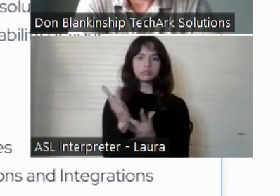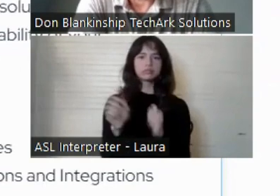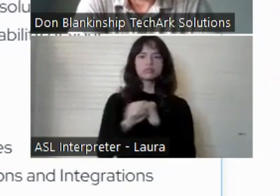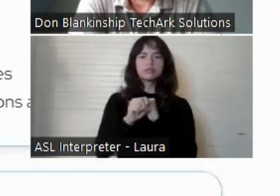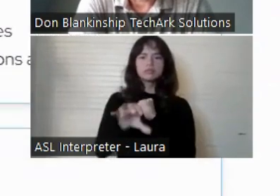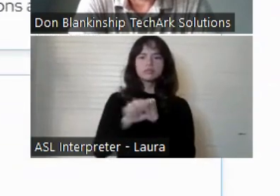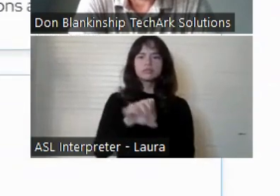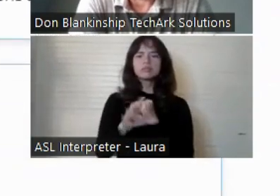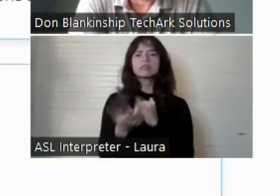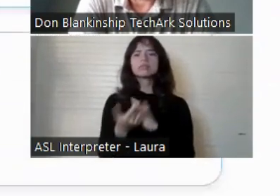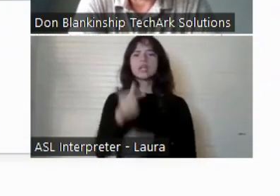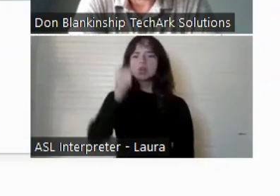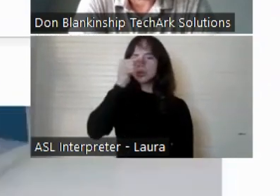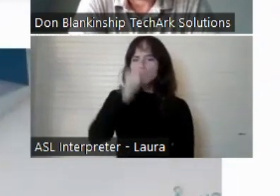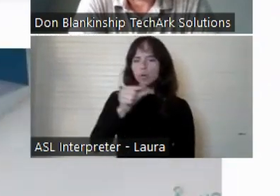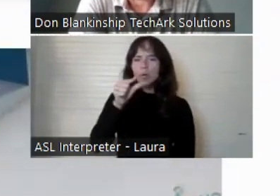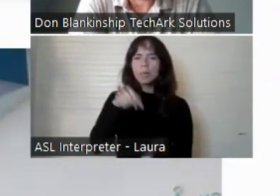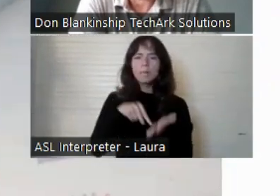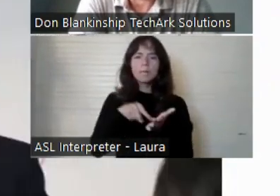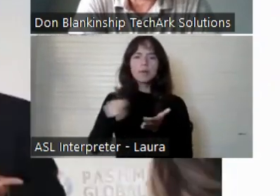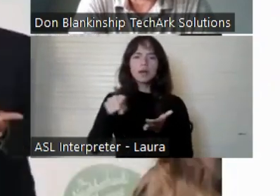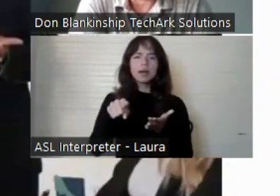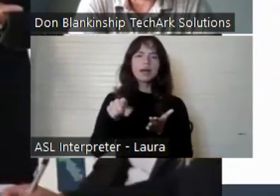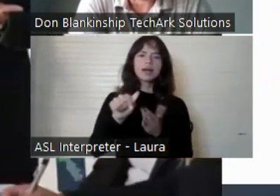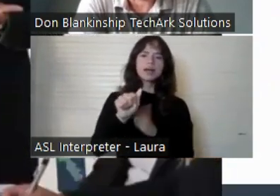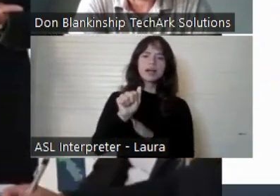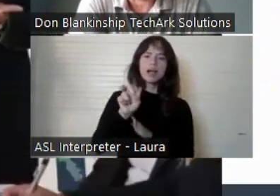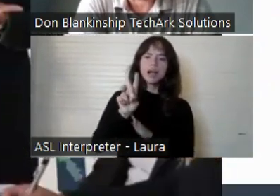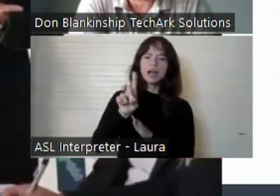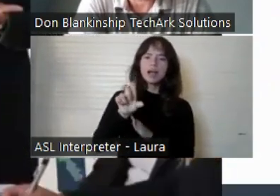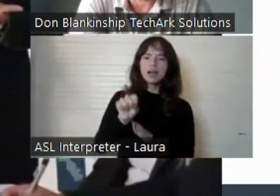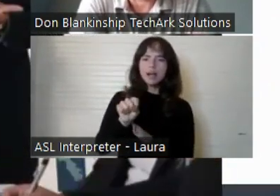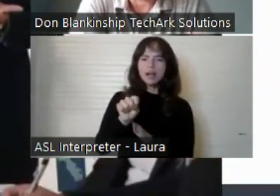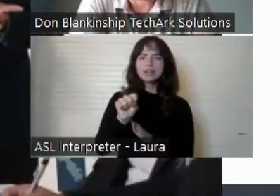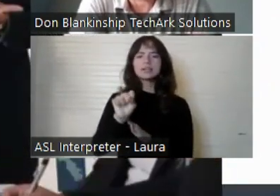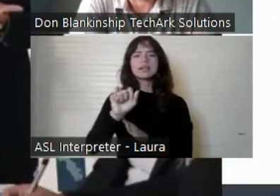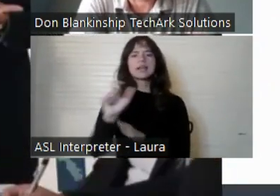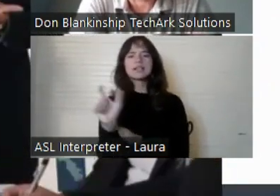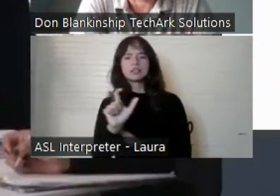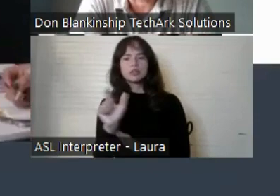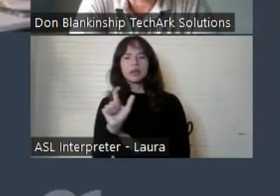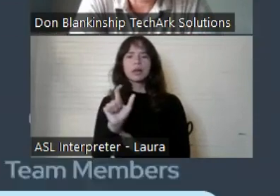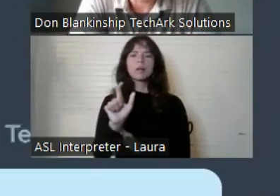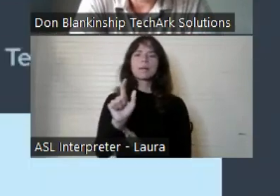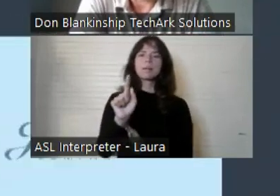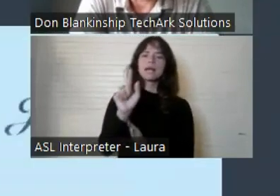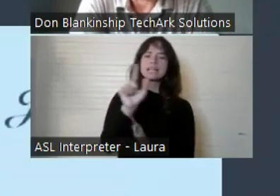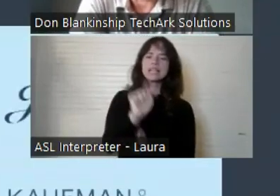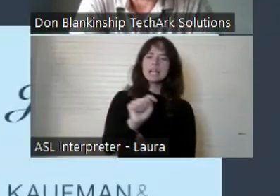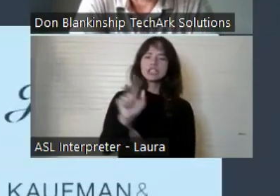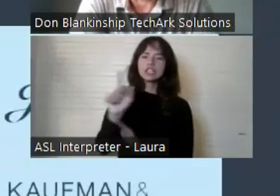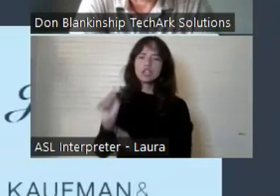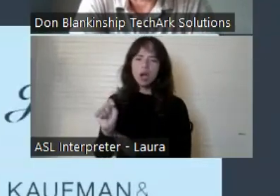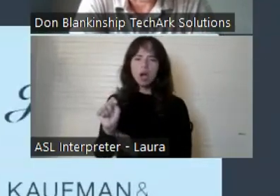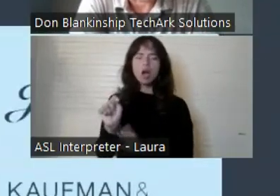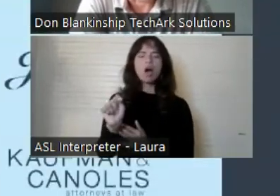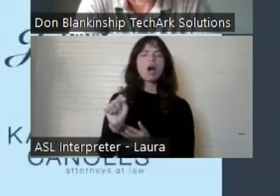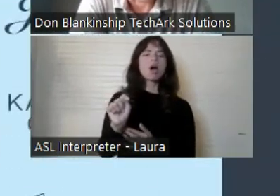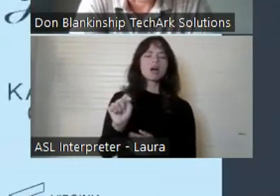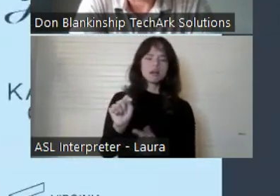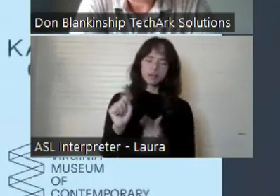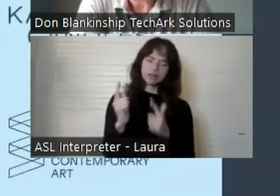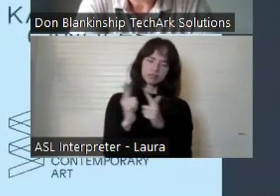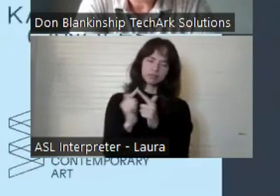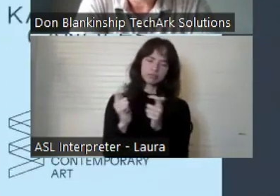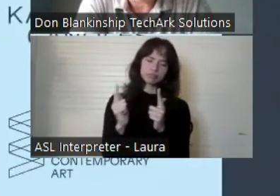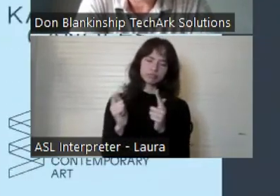ads, social media ads on Facebook, LinkedIn, Instagram, TikTok, X, so on and so forth, as well as on and off page